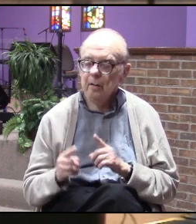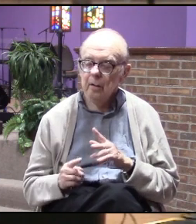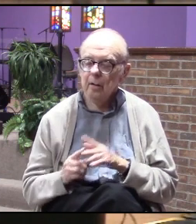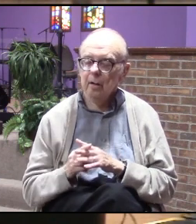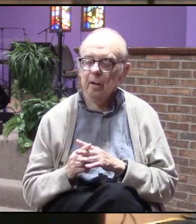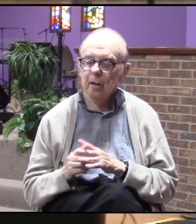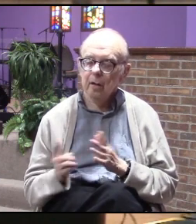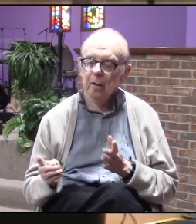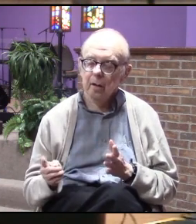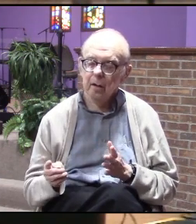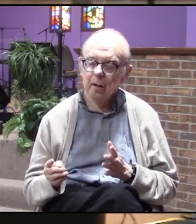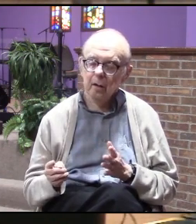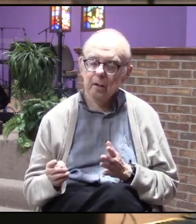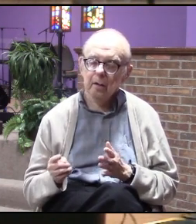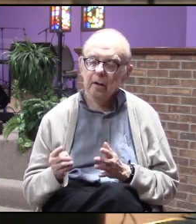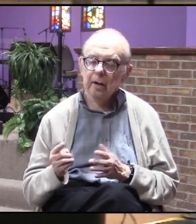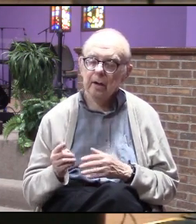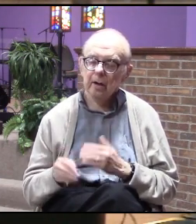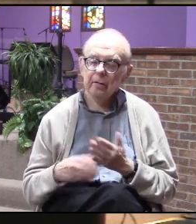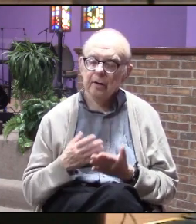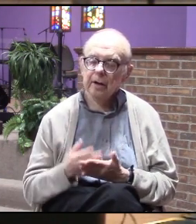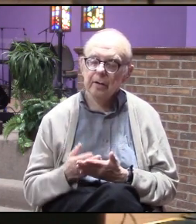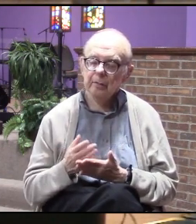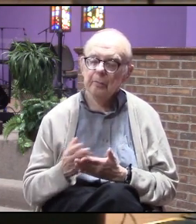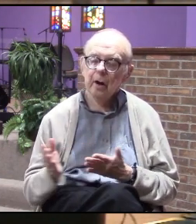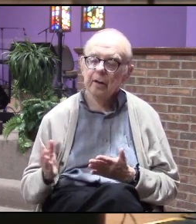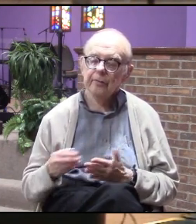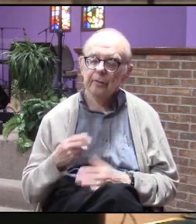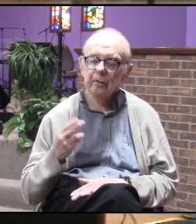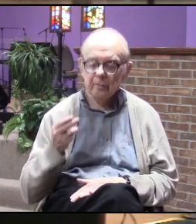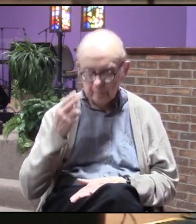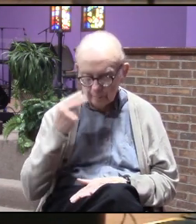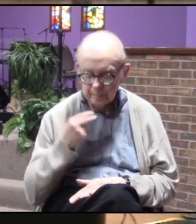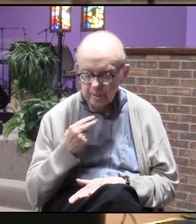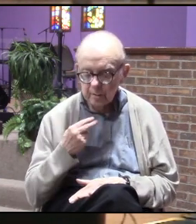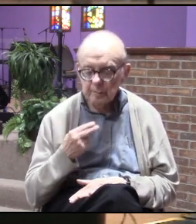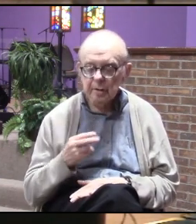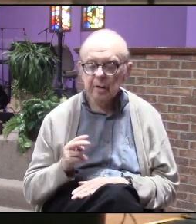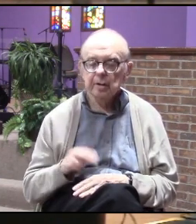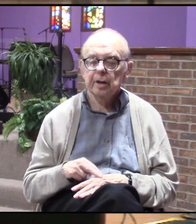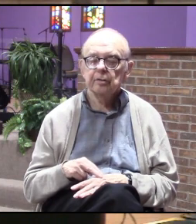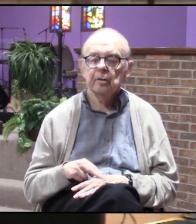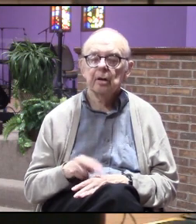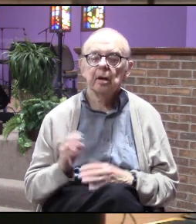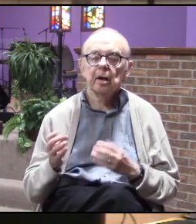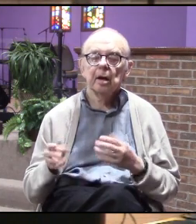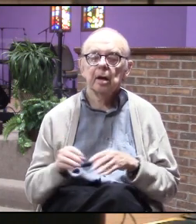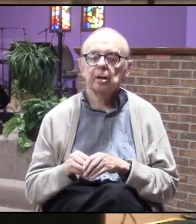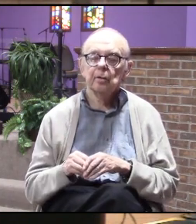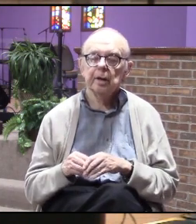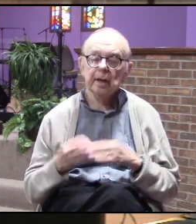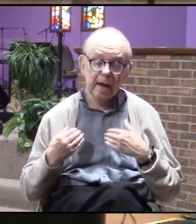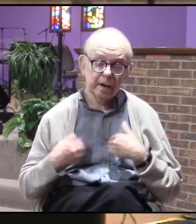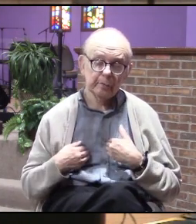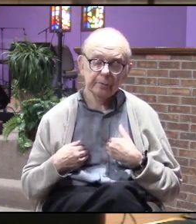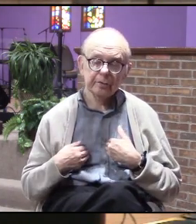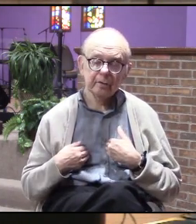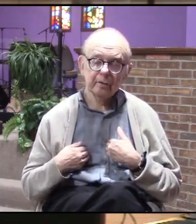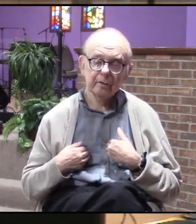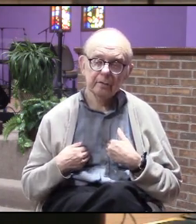appears to be an inherent part of human nature, even in animals. Even in